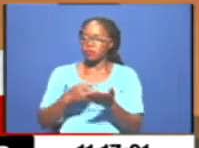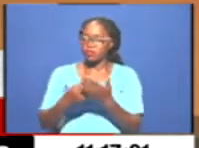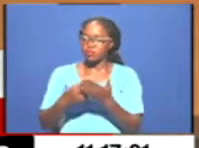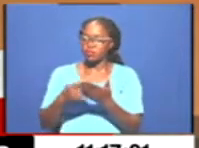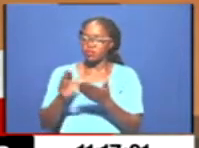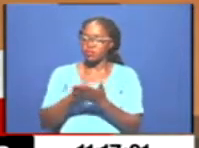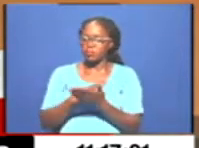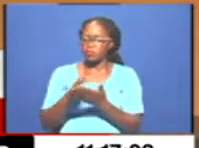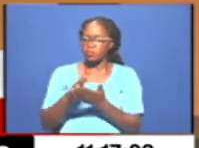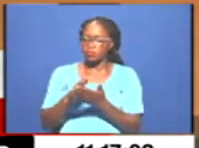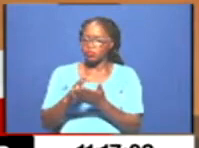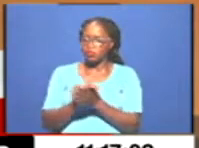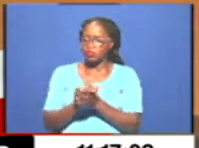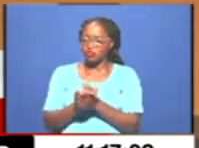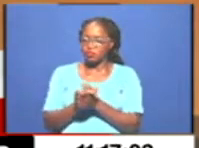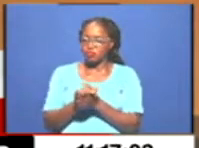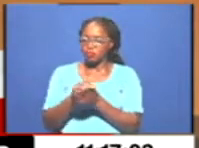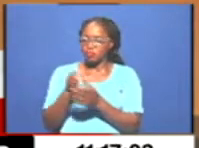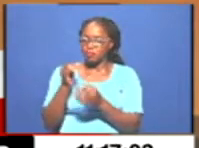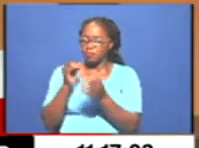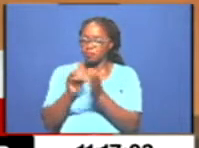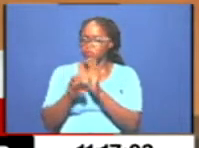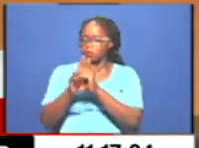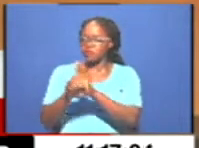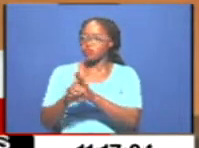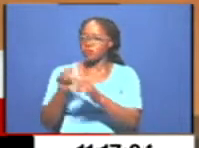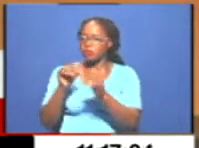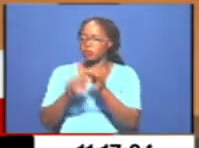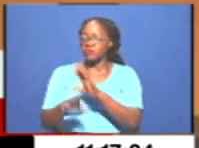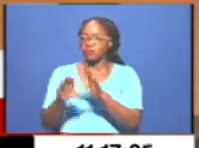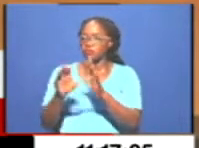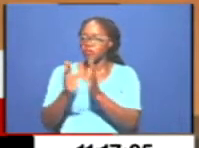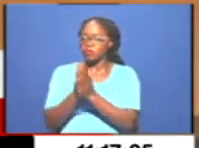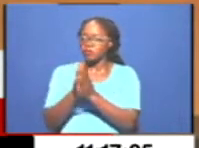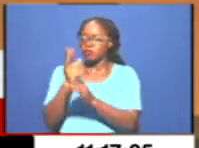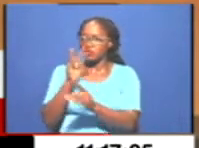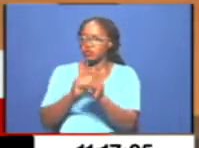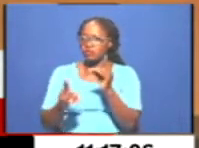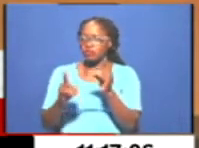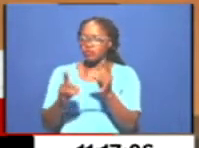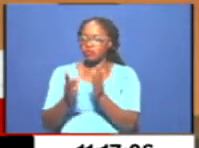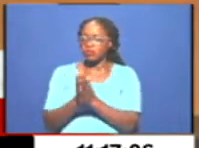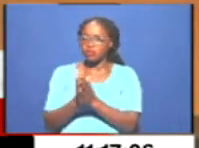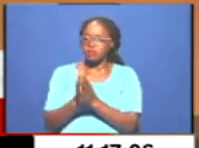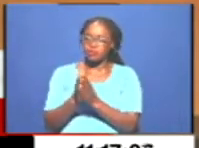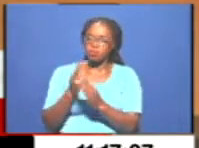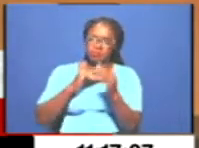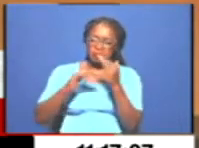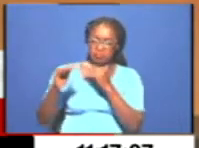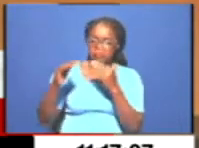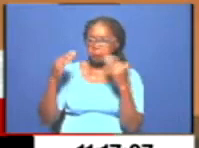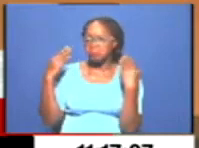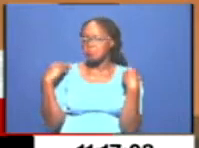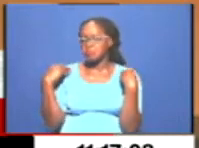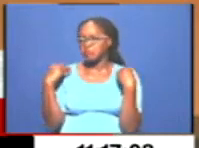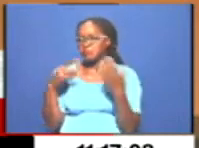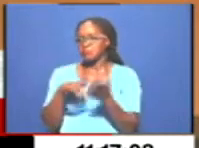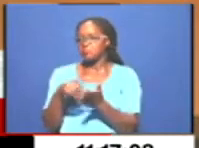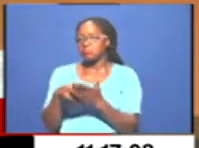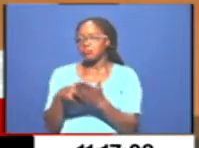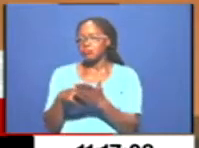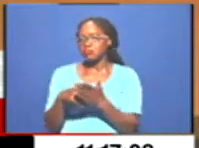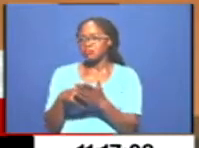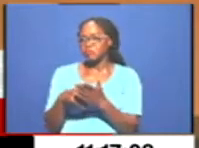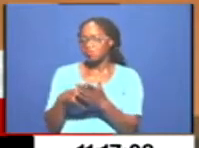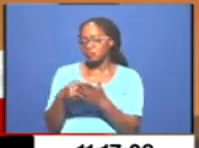have a multidisciplinary place where a lot of the martial arts can be practiced, it means that with just that one cost